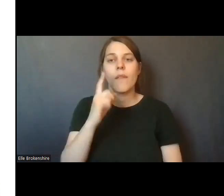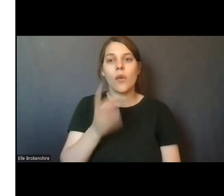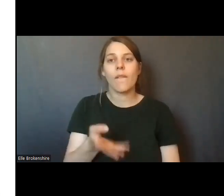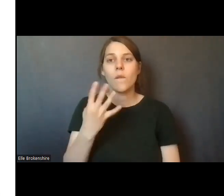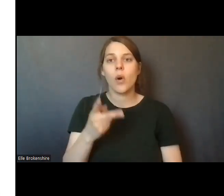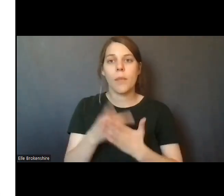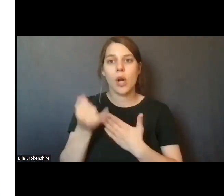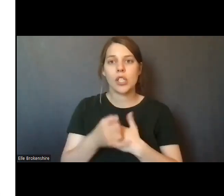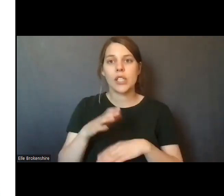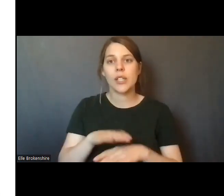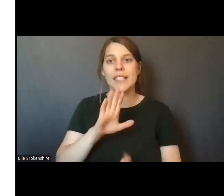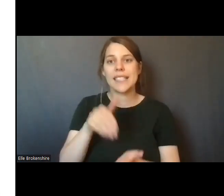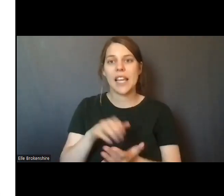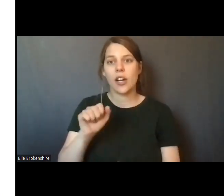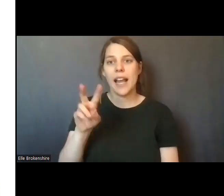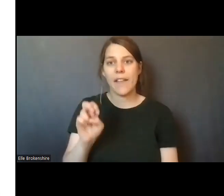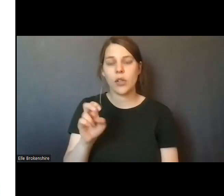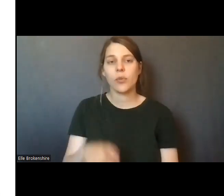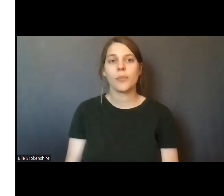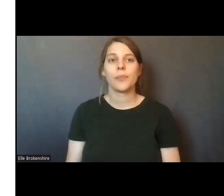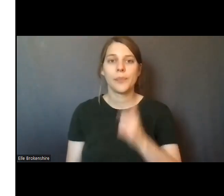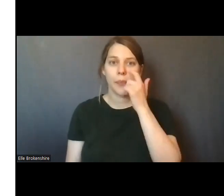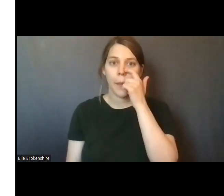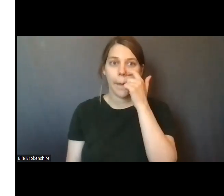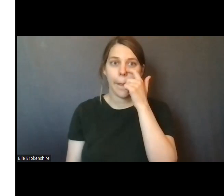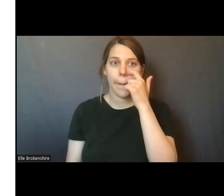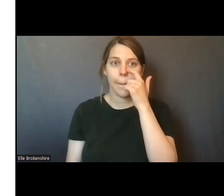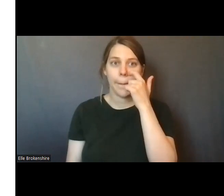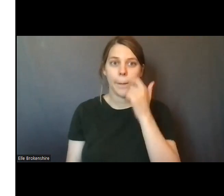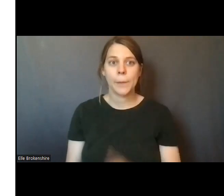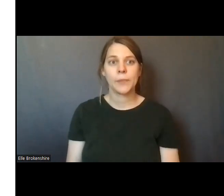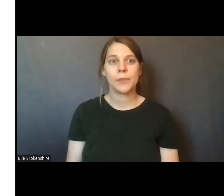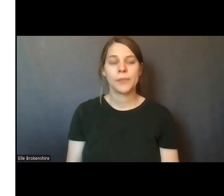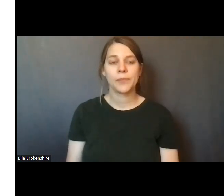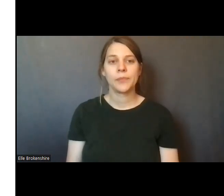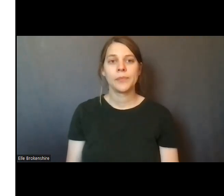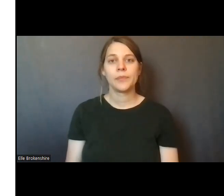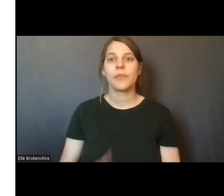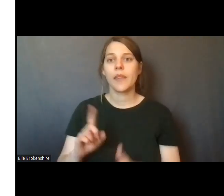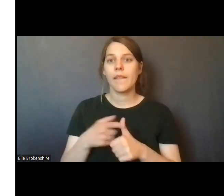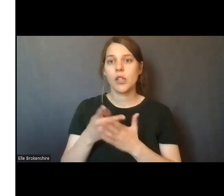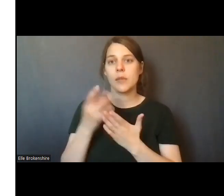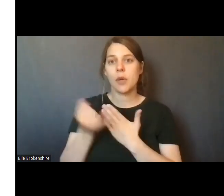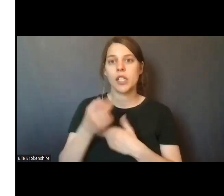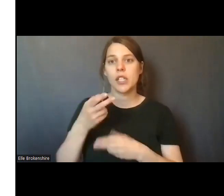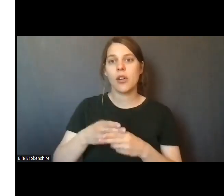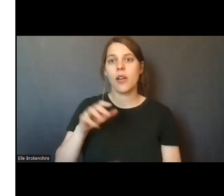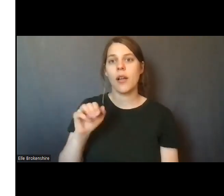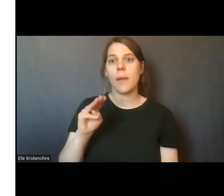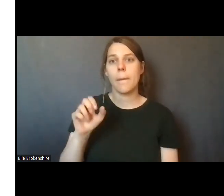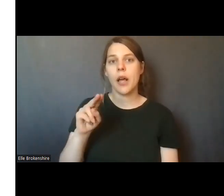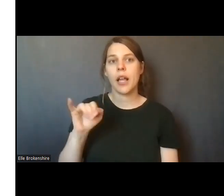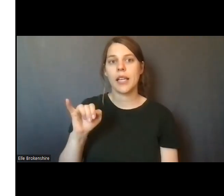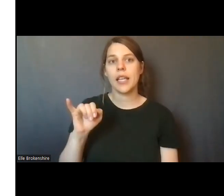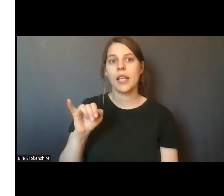Center Avenue corridor. We can go to the next slide. The first project is Amani Christian Community